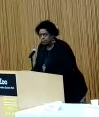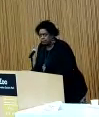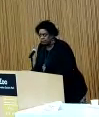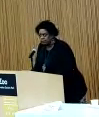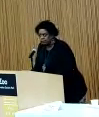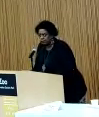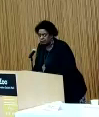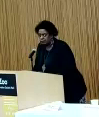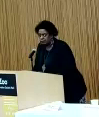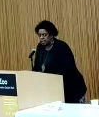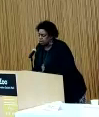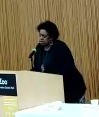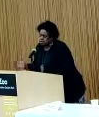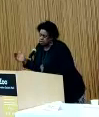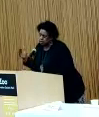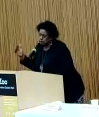wealth